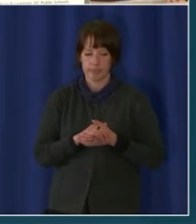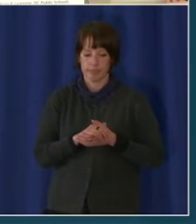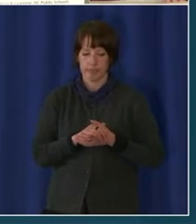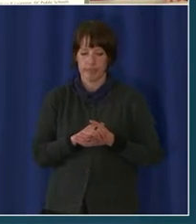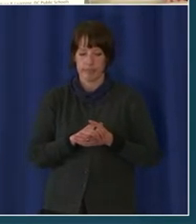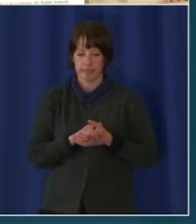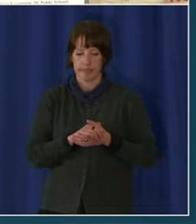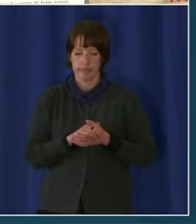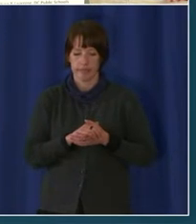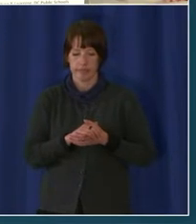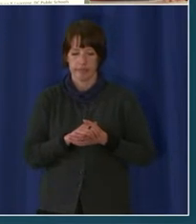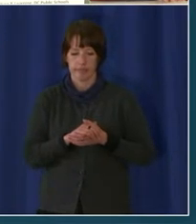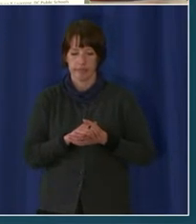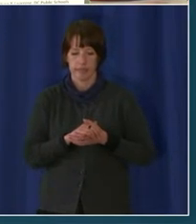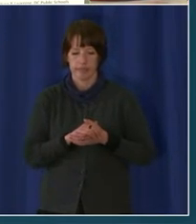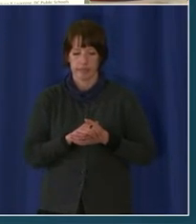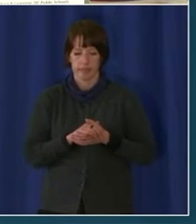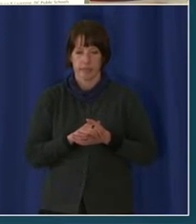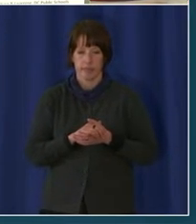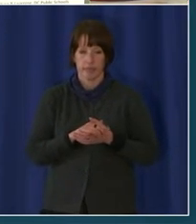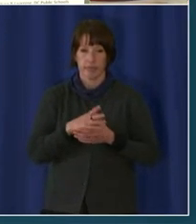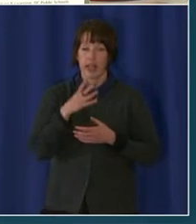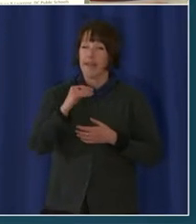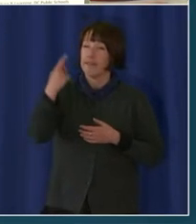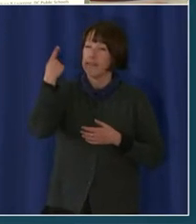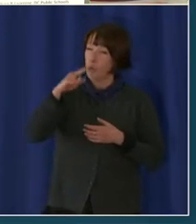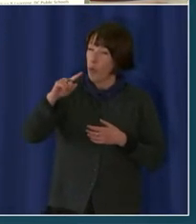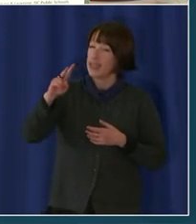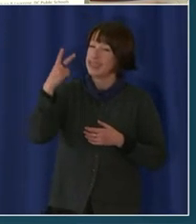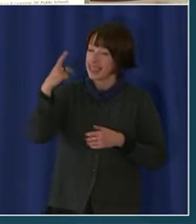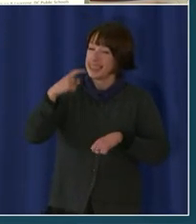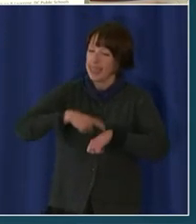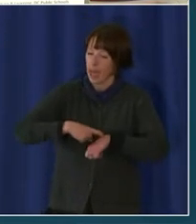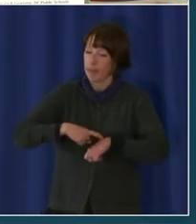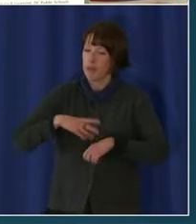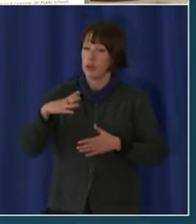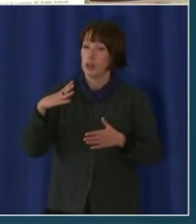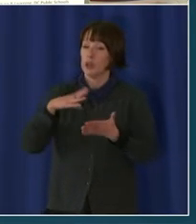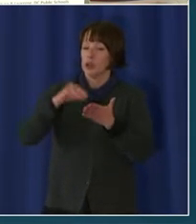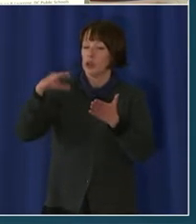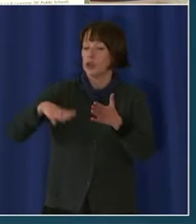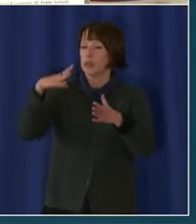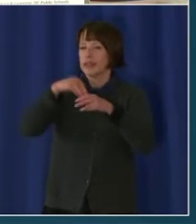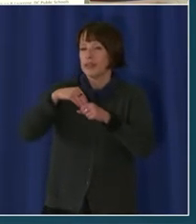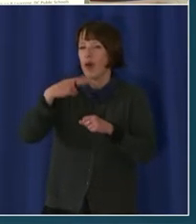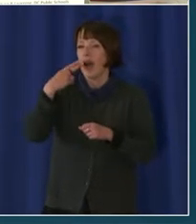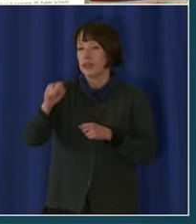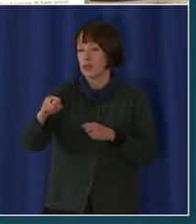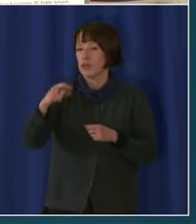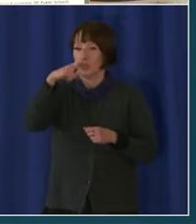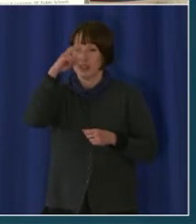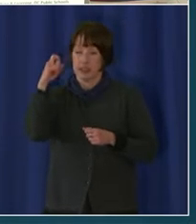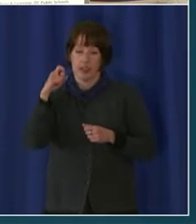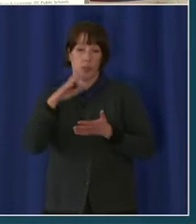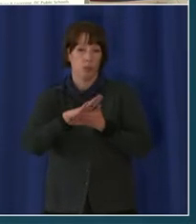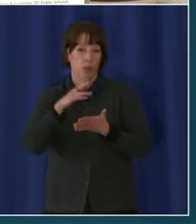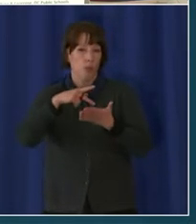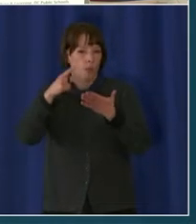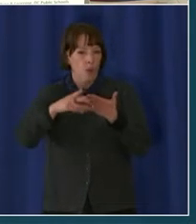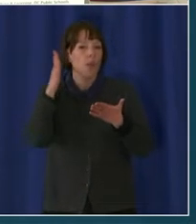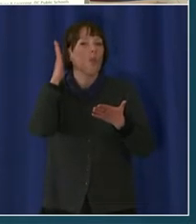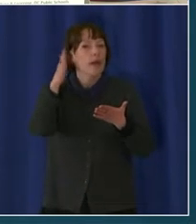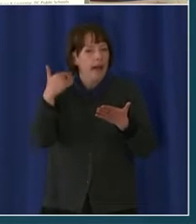is that for the second time, students who participate in our high school summer school programming will